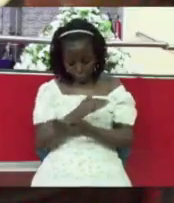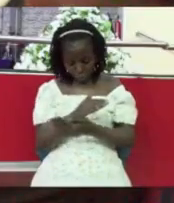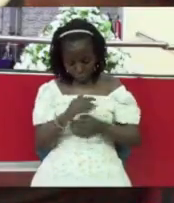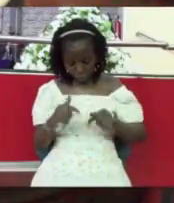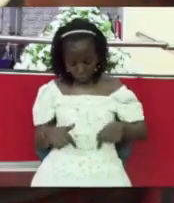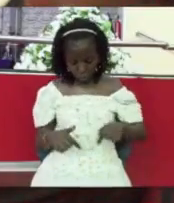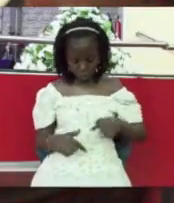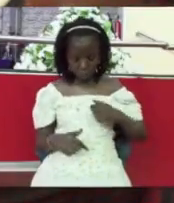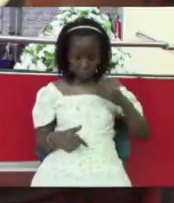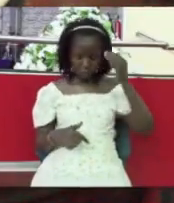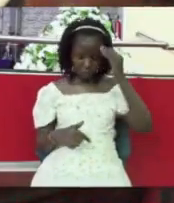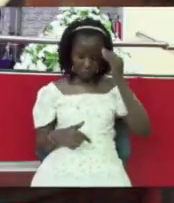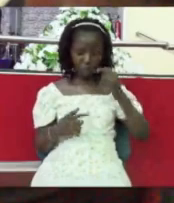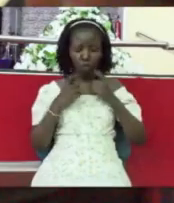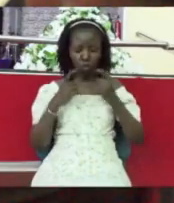I acknowledge I'm a sinner